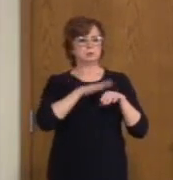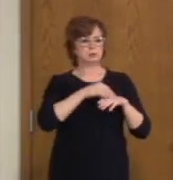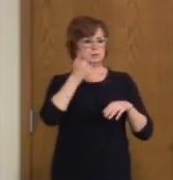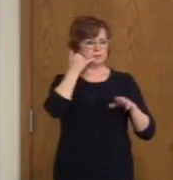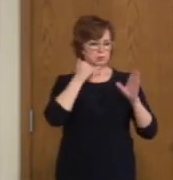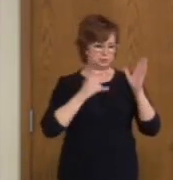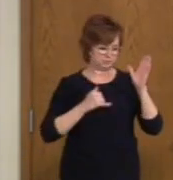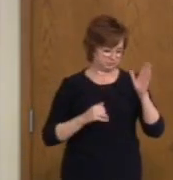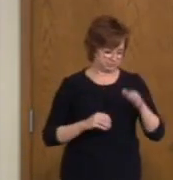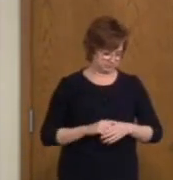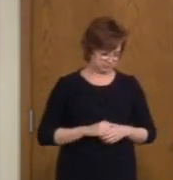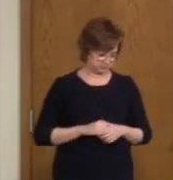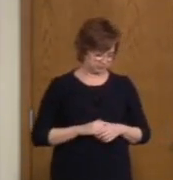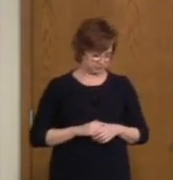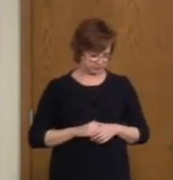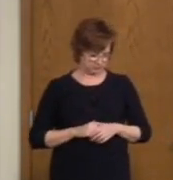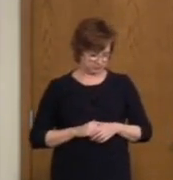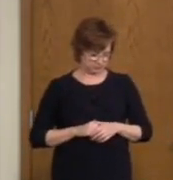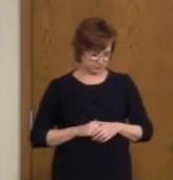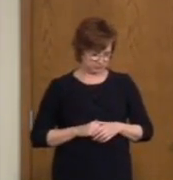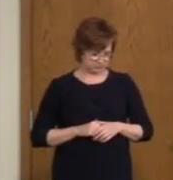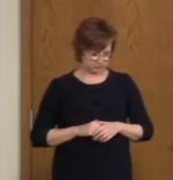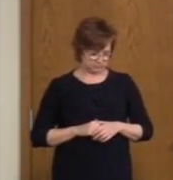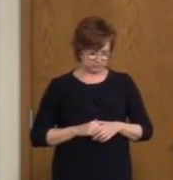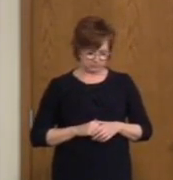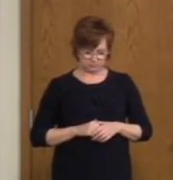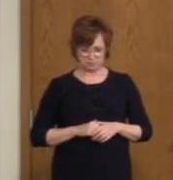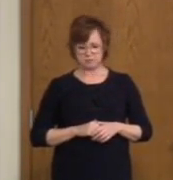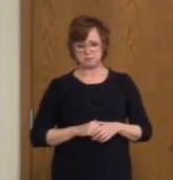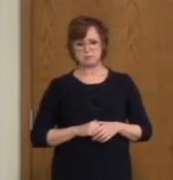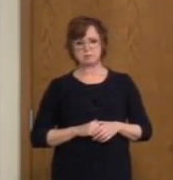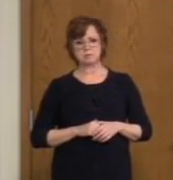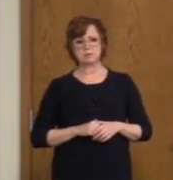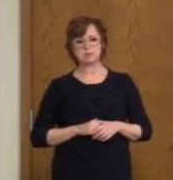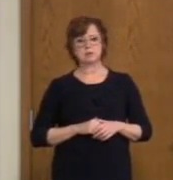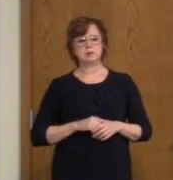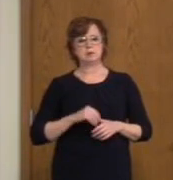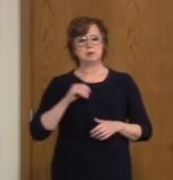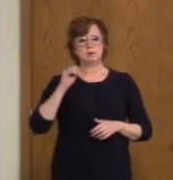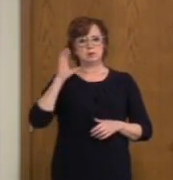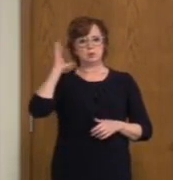line. We have Greg Wilson with Radio Canada.